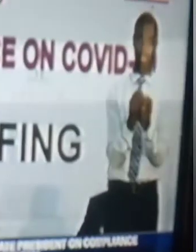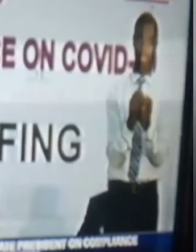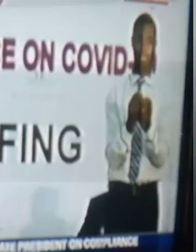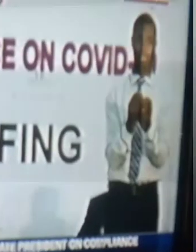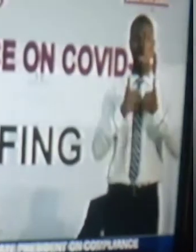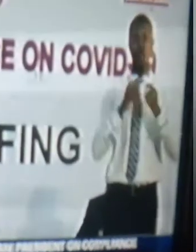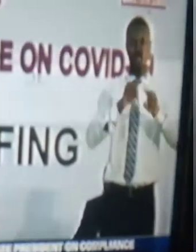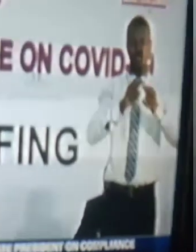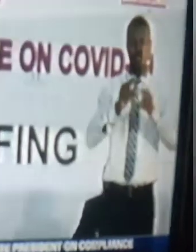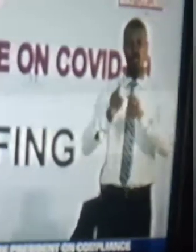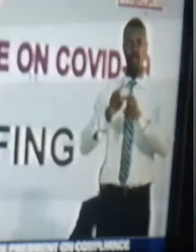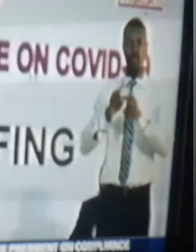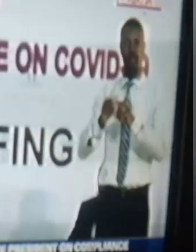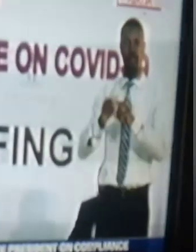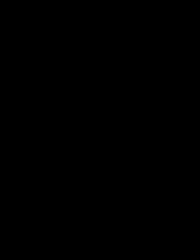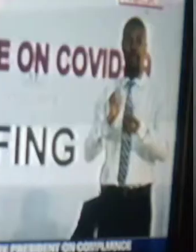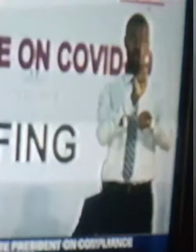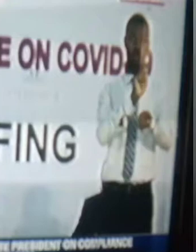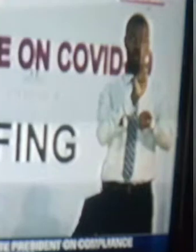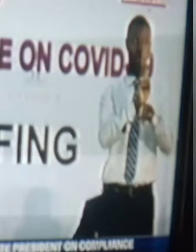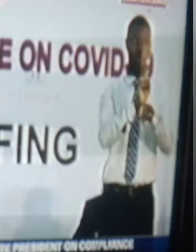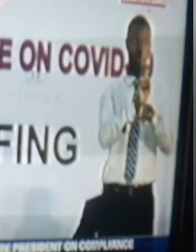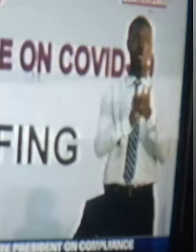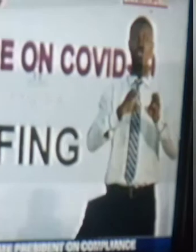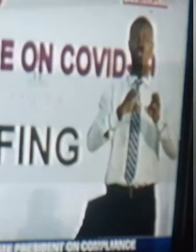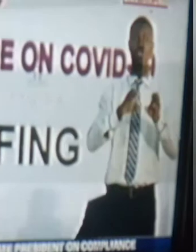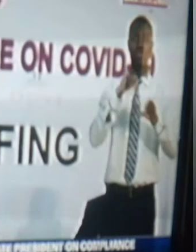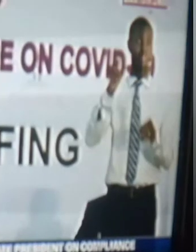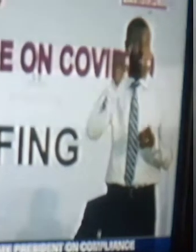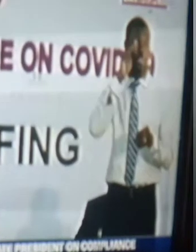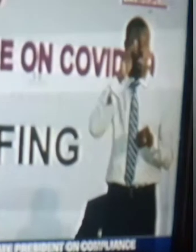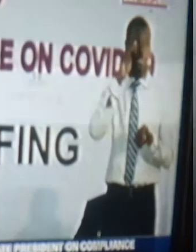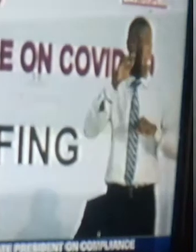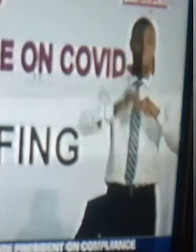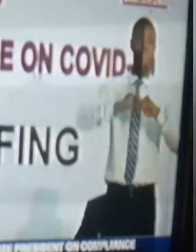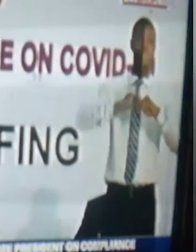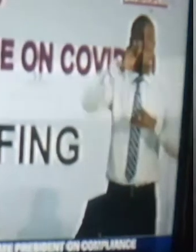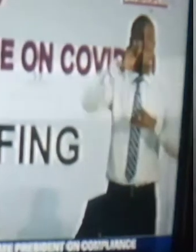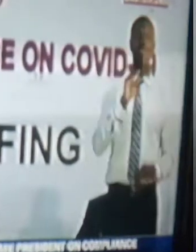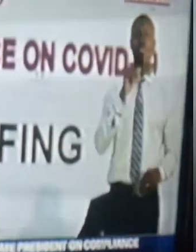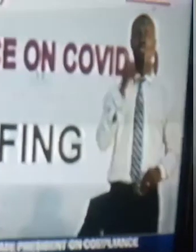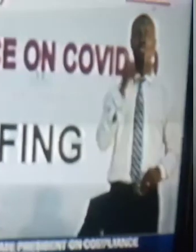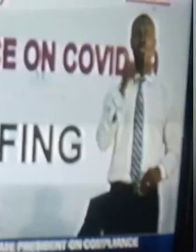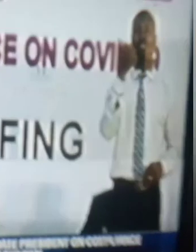infrastructural contracts in Nigeria worth over 10 billion naira.